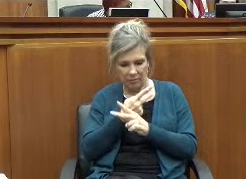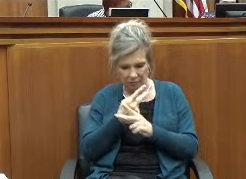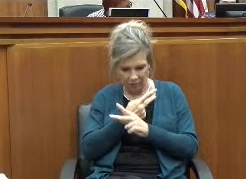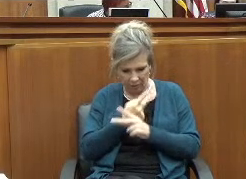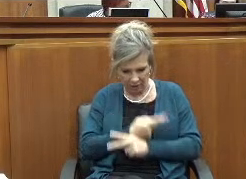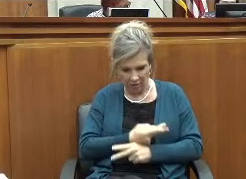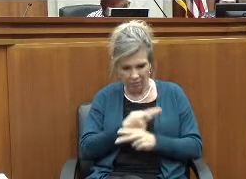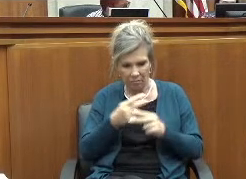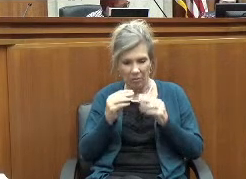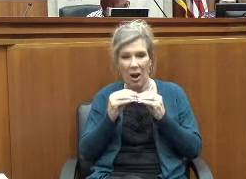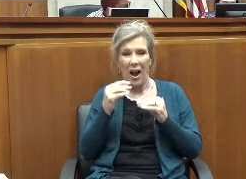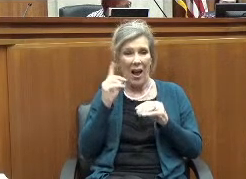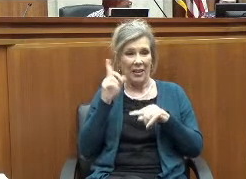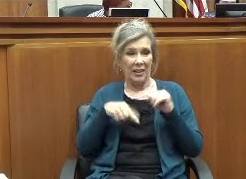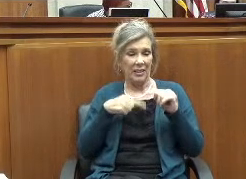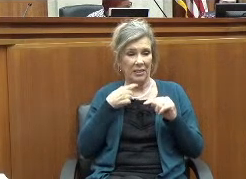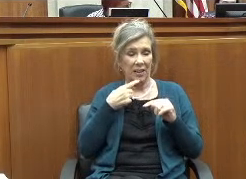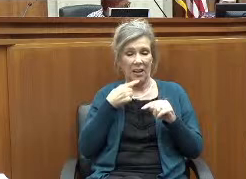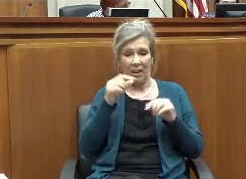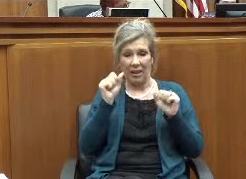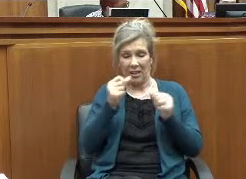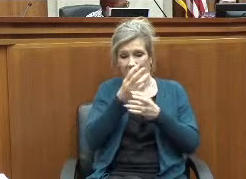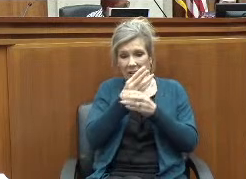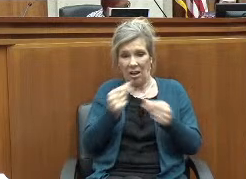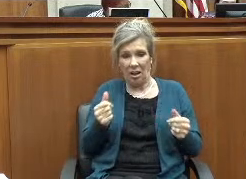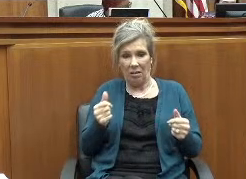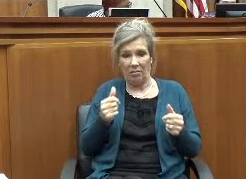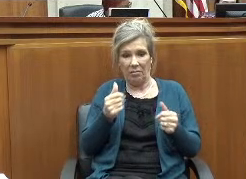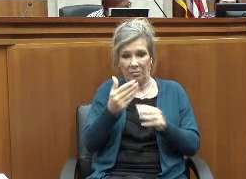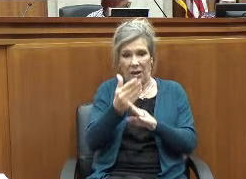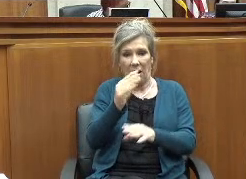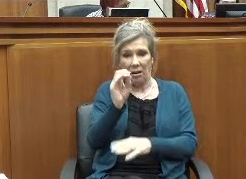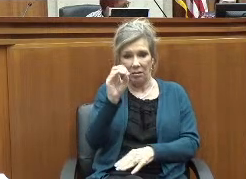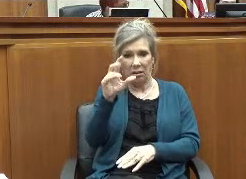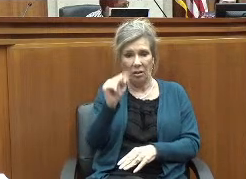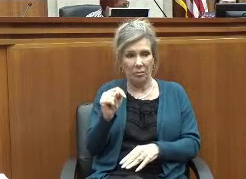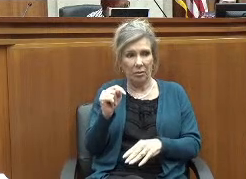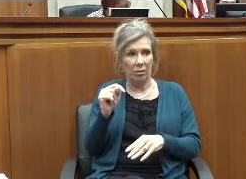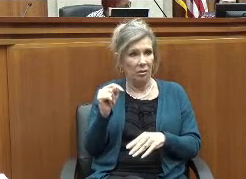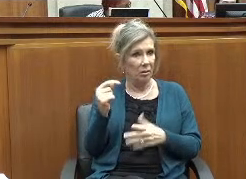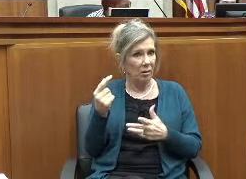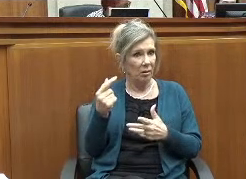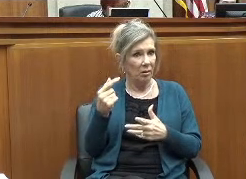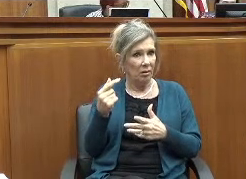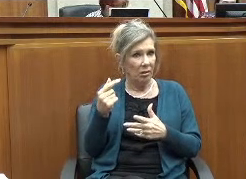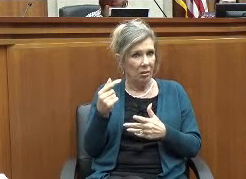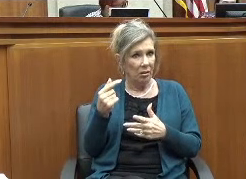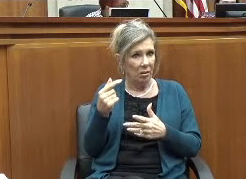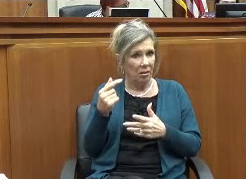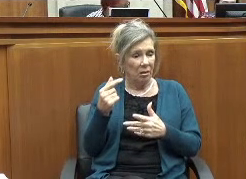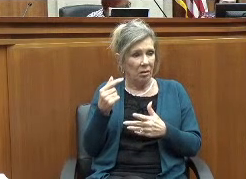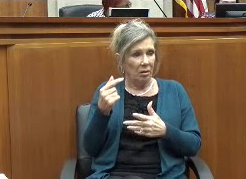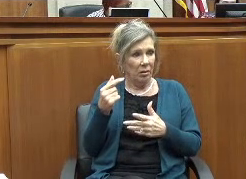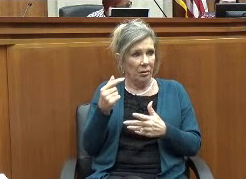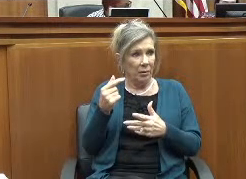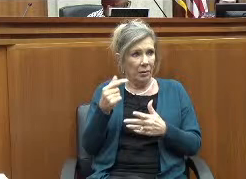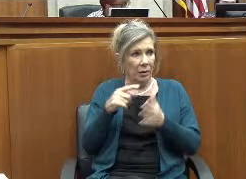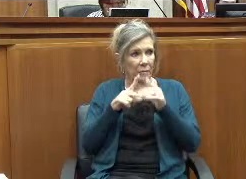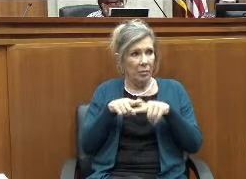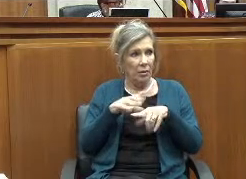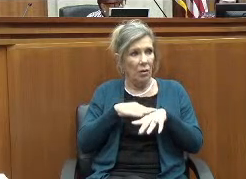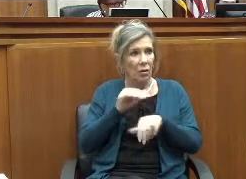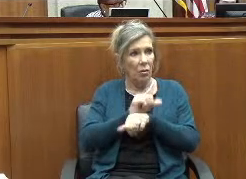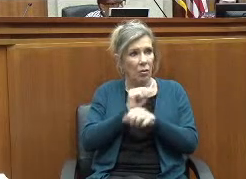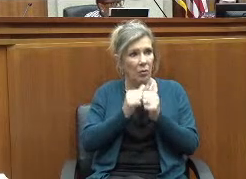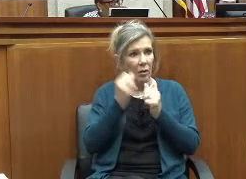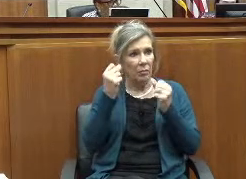can solve that by October because even the policy itself took us a year working together with many of you on this board and with them.